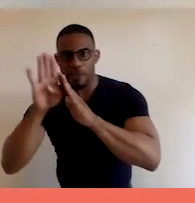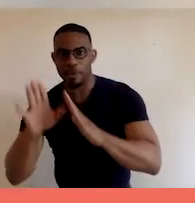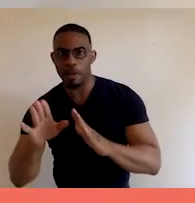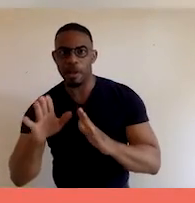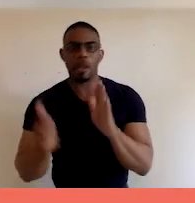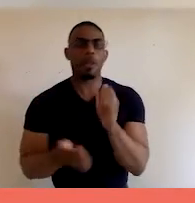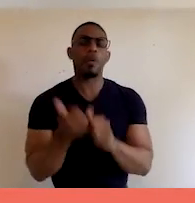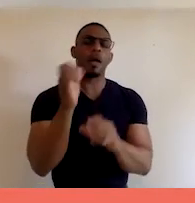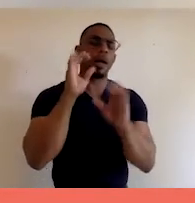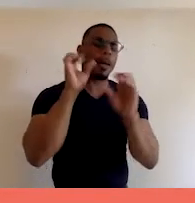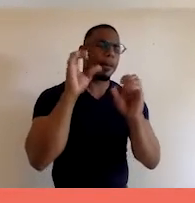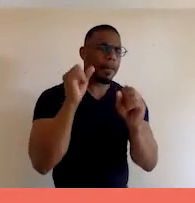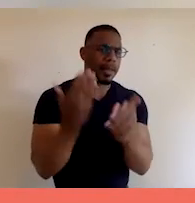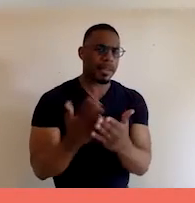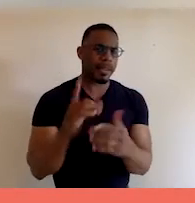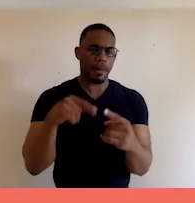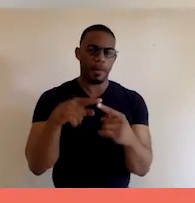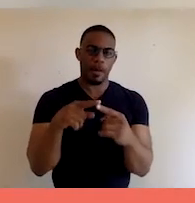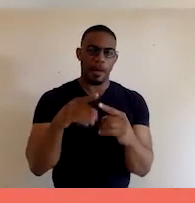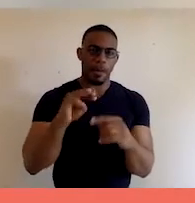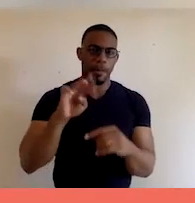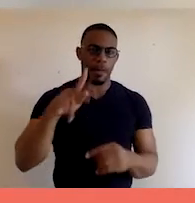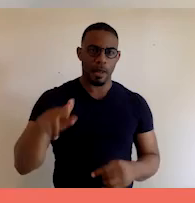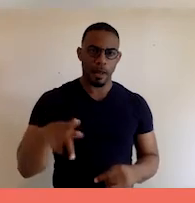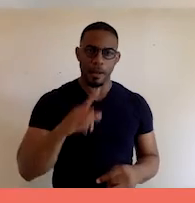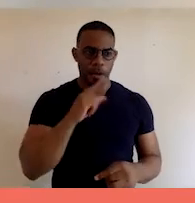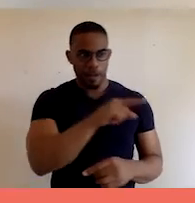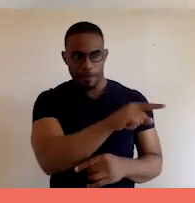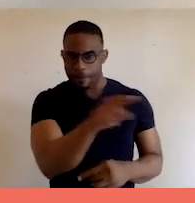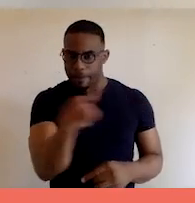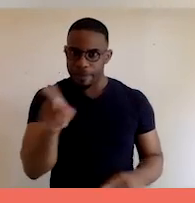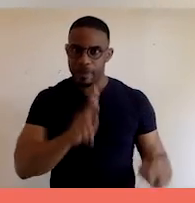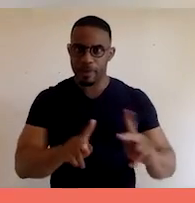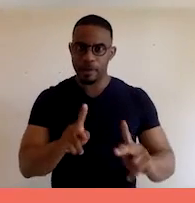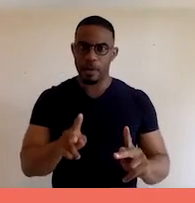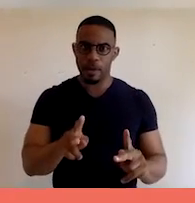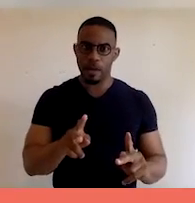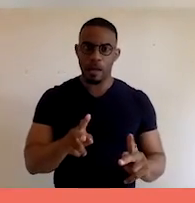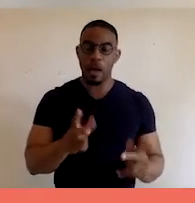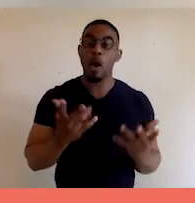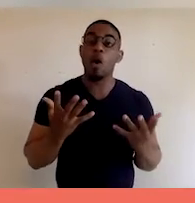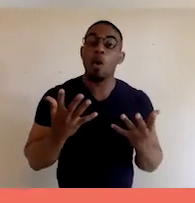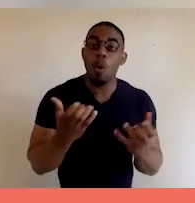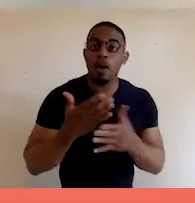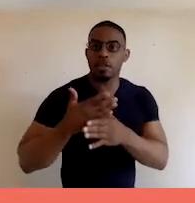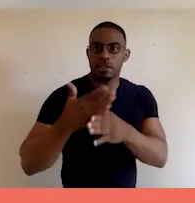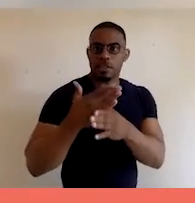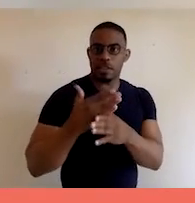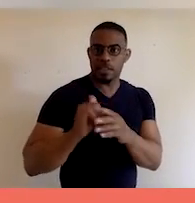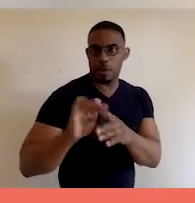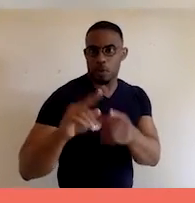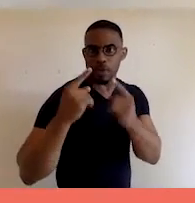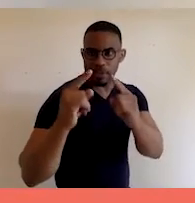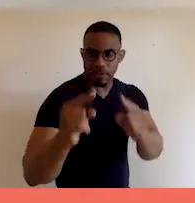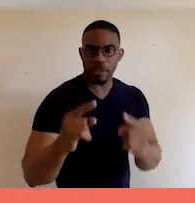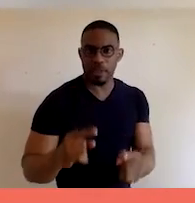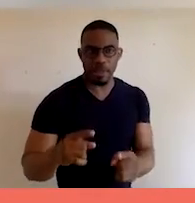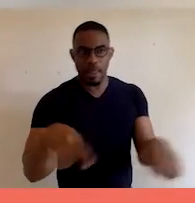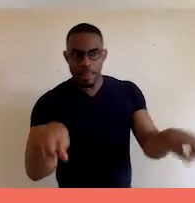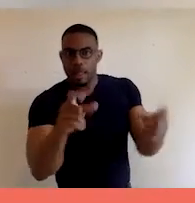the most amazing thing about a meetup are these people want to share in your success.